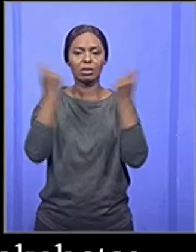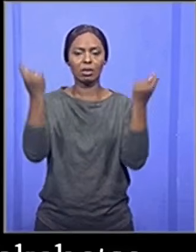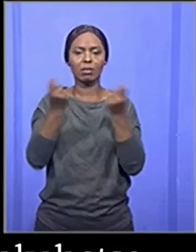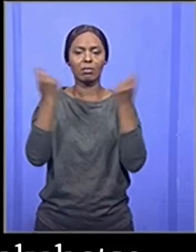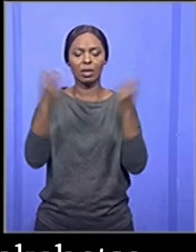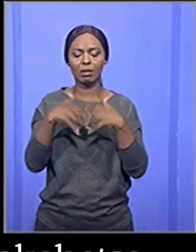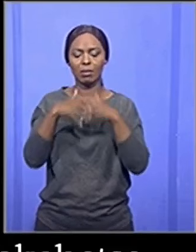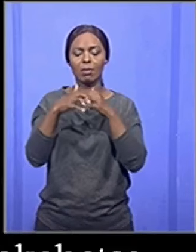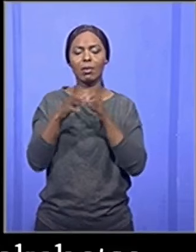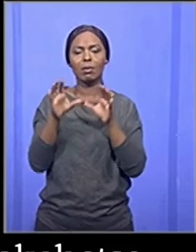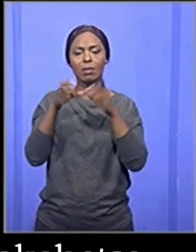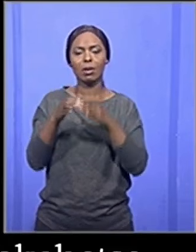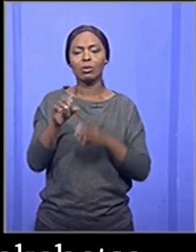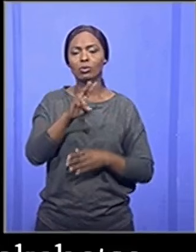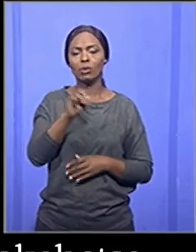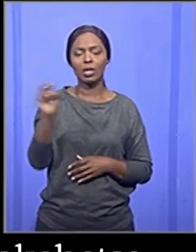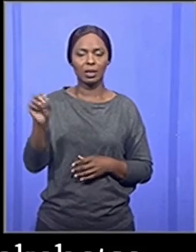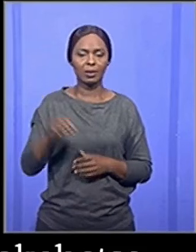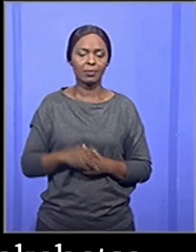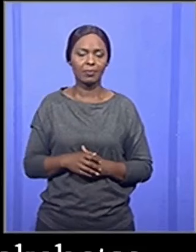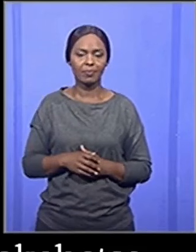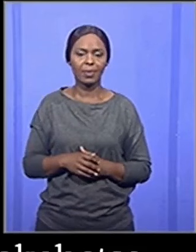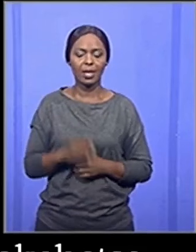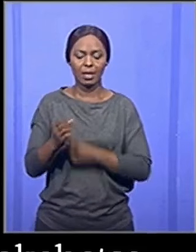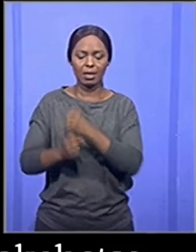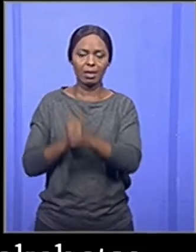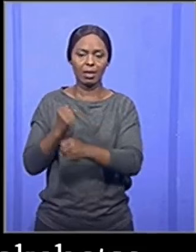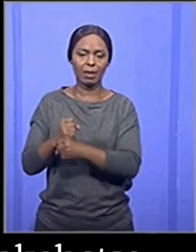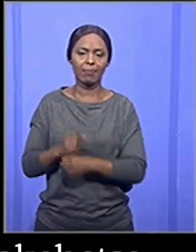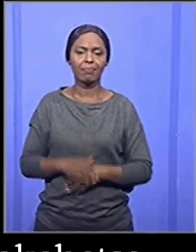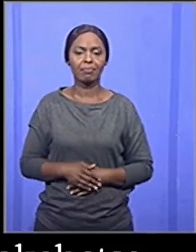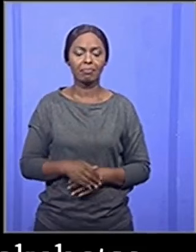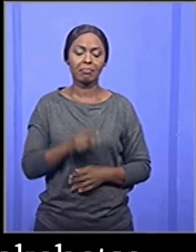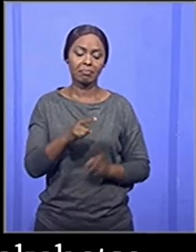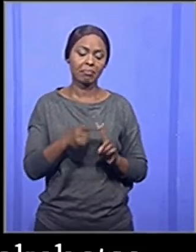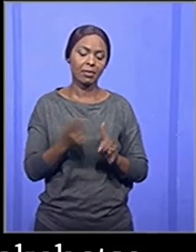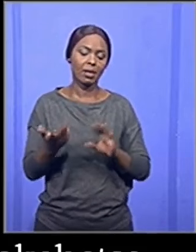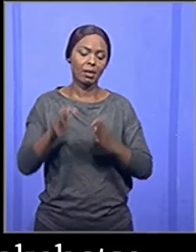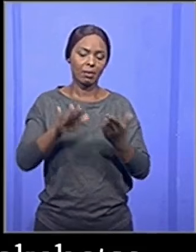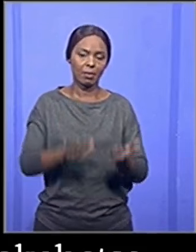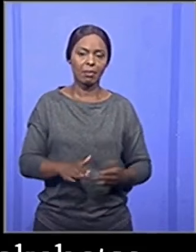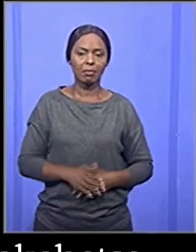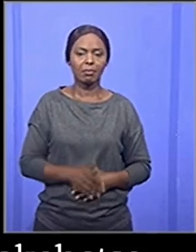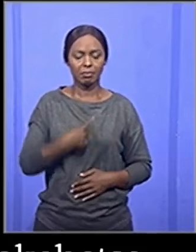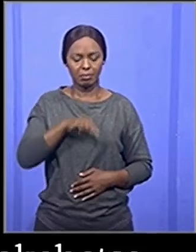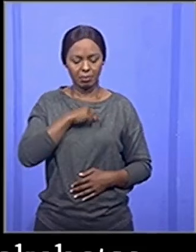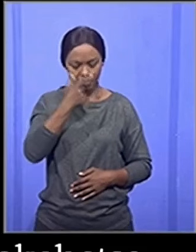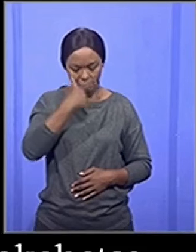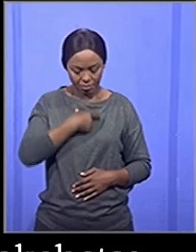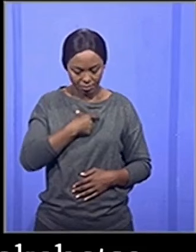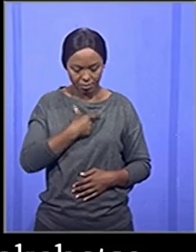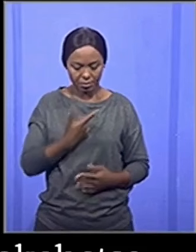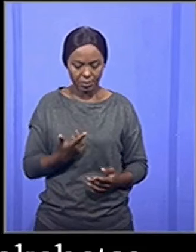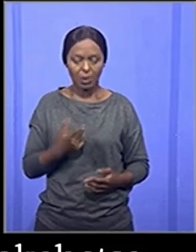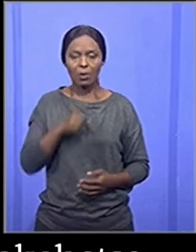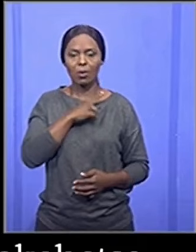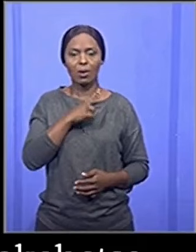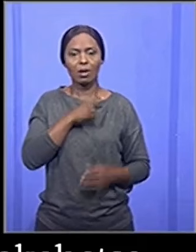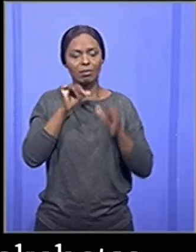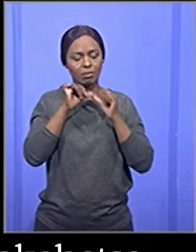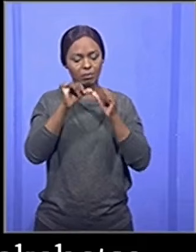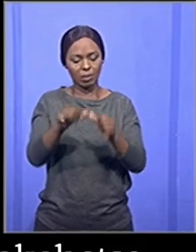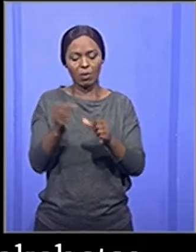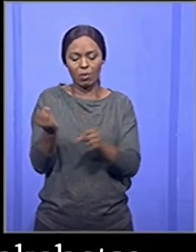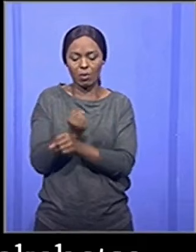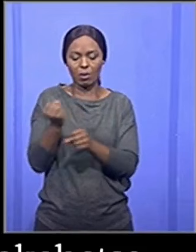tse 200 jwale ke moo o re siile mme re le moiso re utlwa bohloko haholo hobane re se re tla tlameha ho tswela pele ka